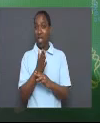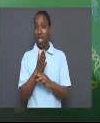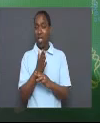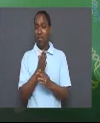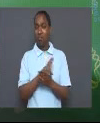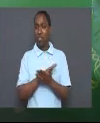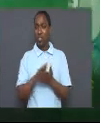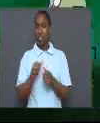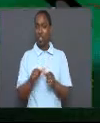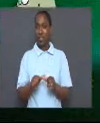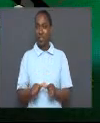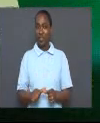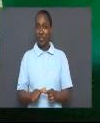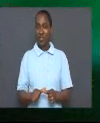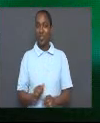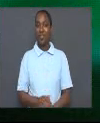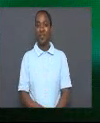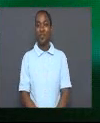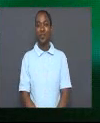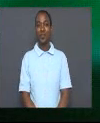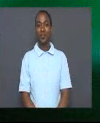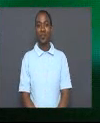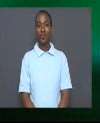safe to eat?